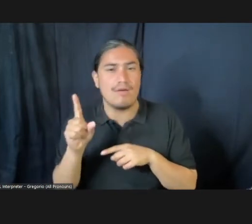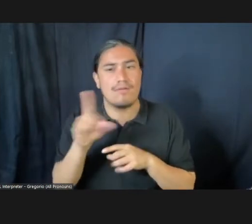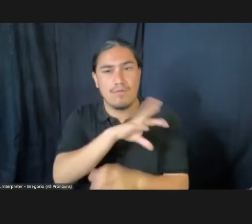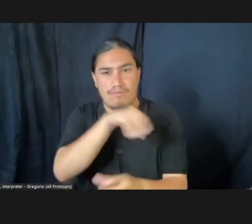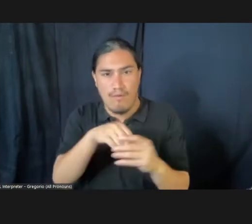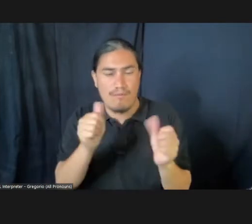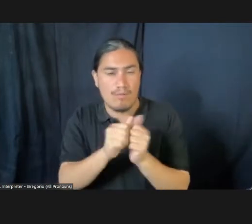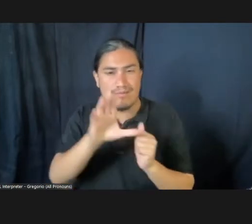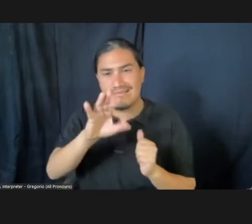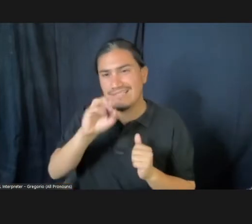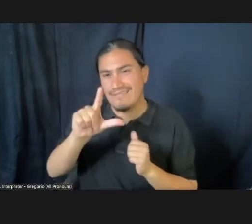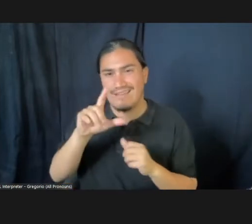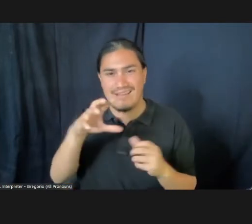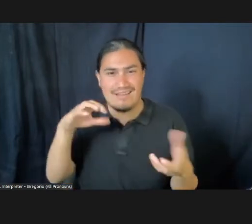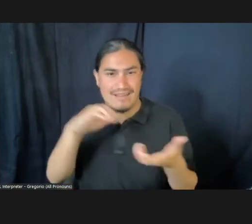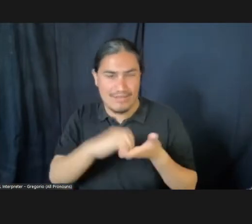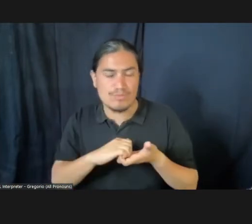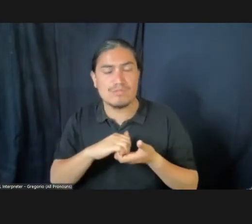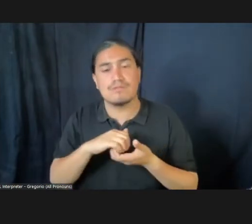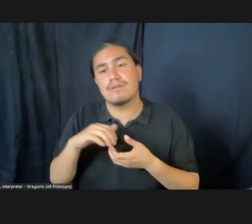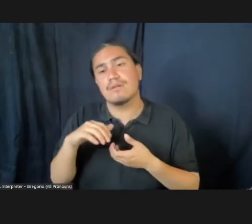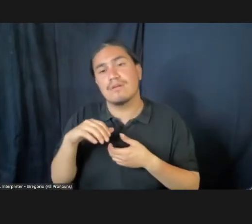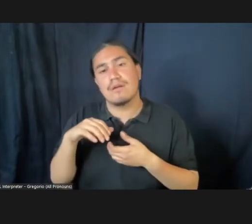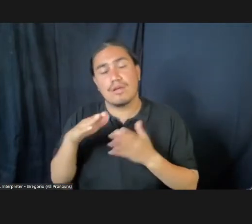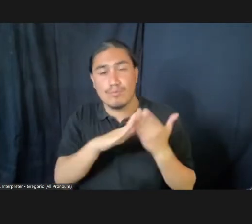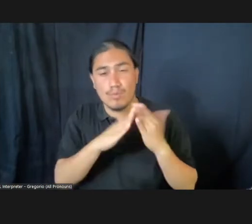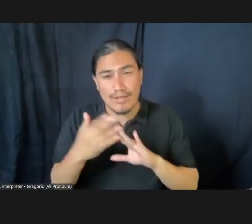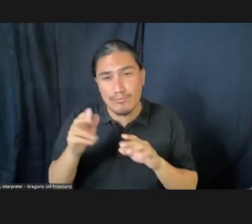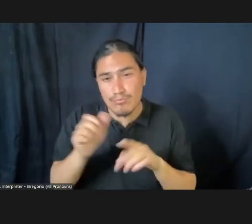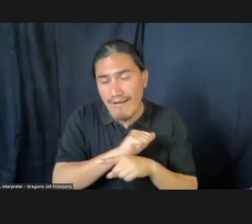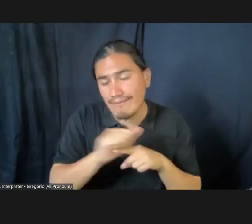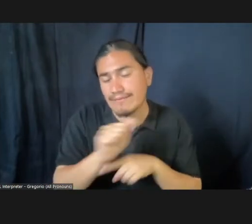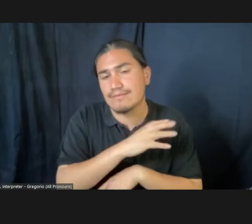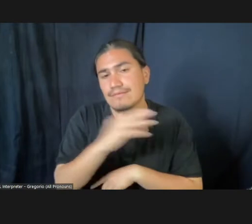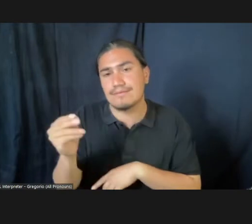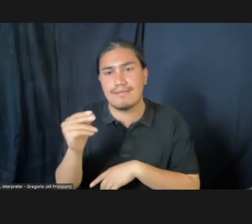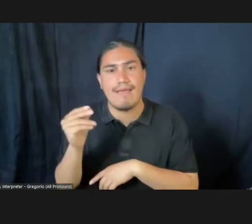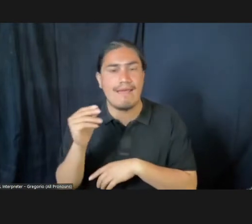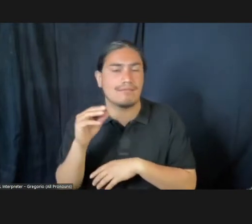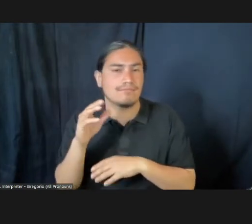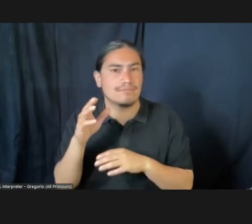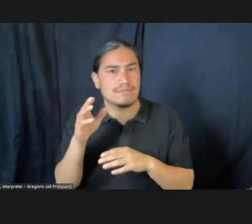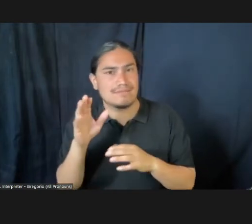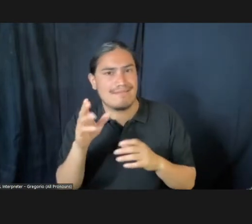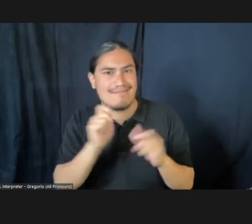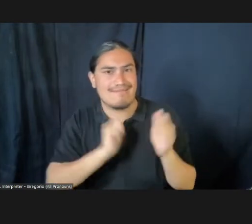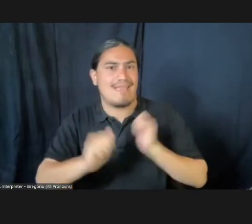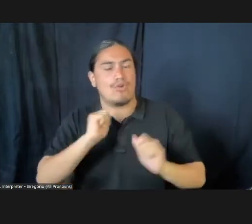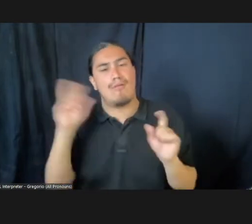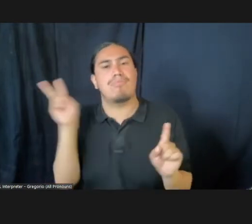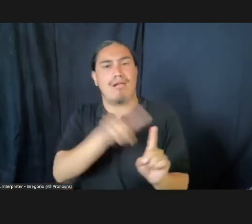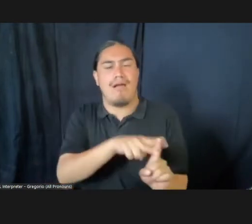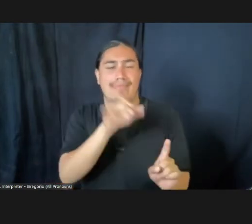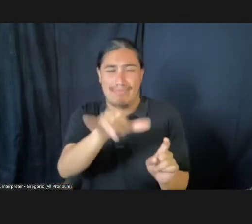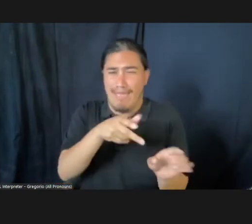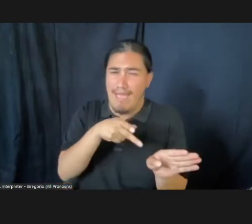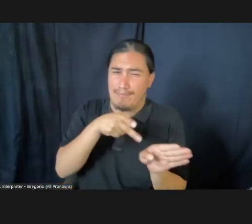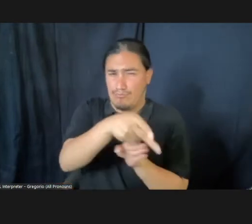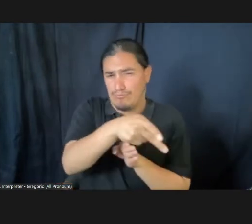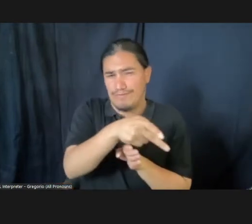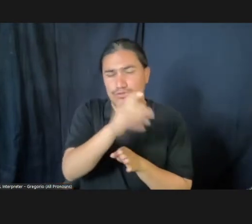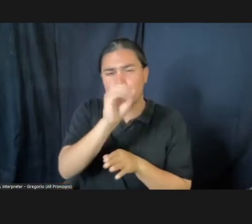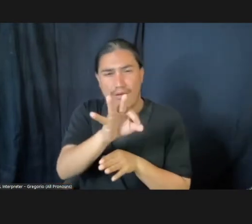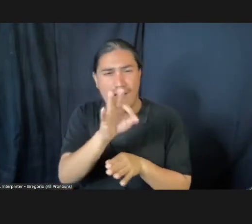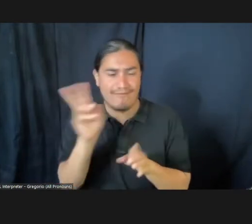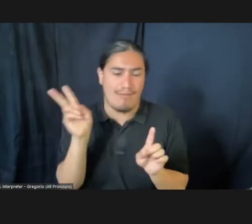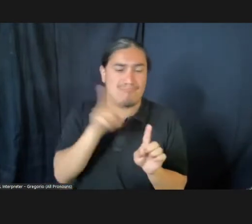engagement, community-based practice, site-based collaborations, and applied theater. In fact, the field of applied theater is swiftly gaining traction